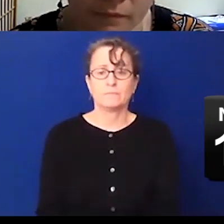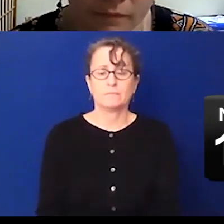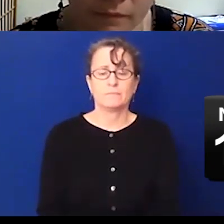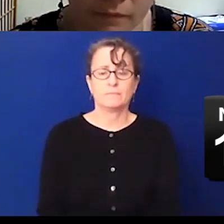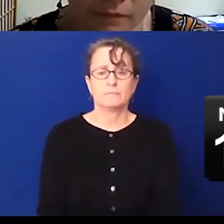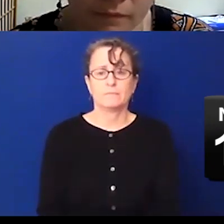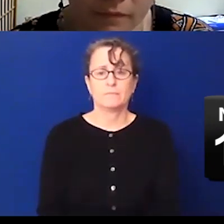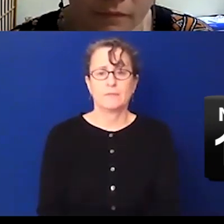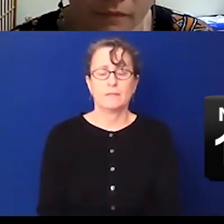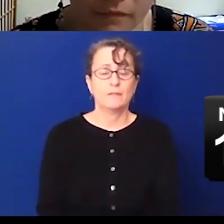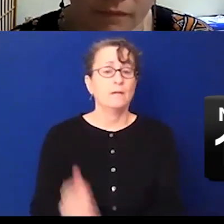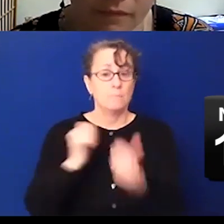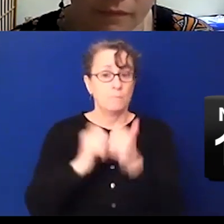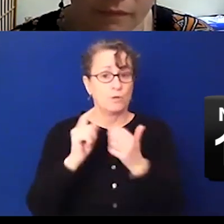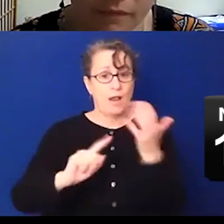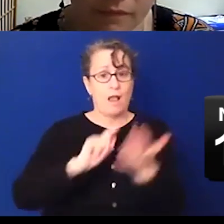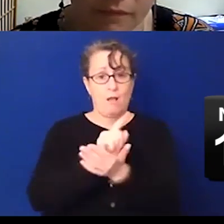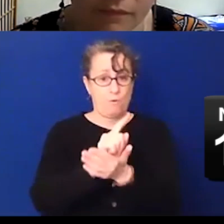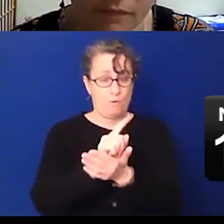Or a per hour cap.